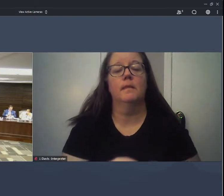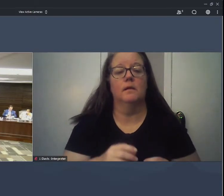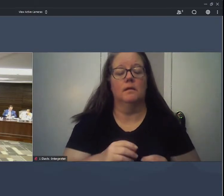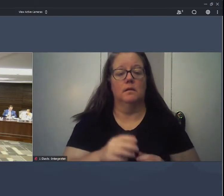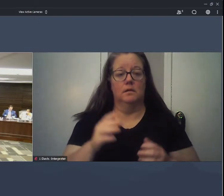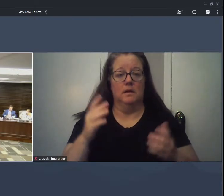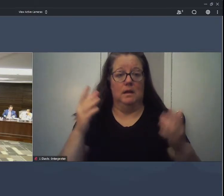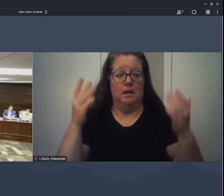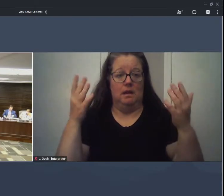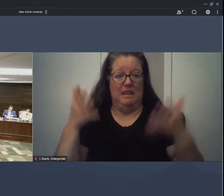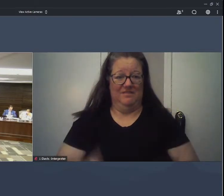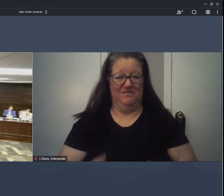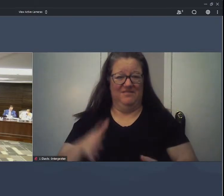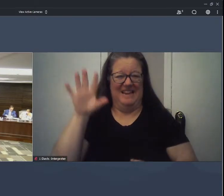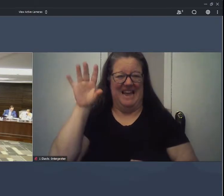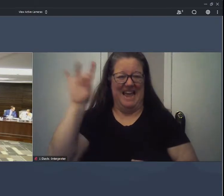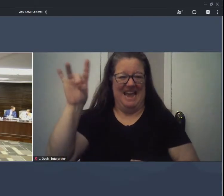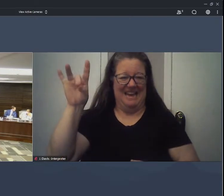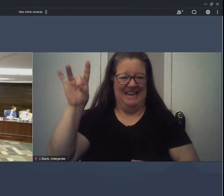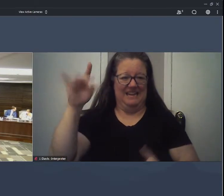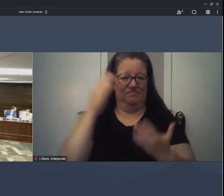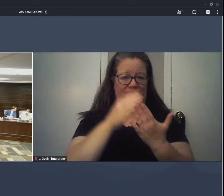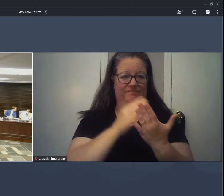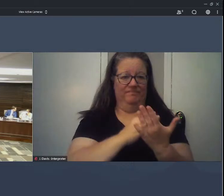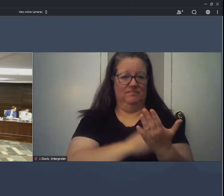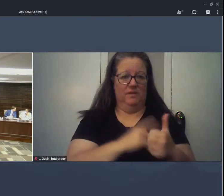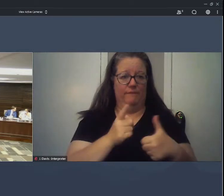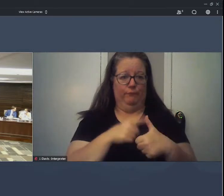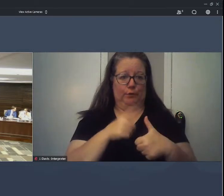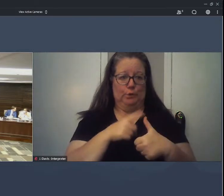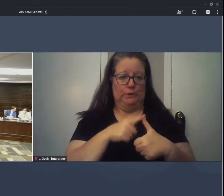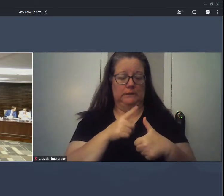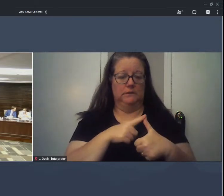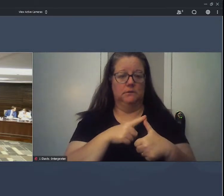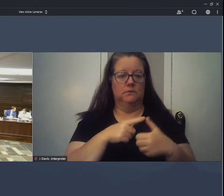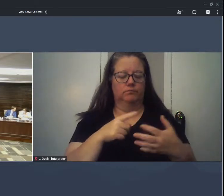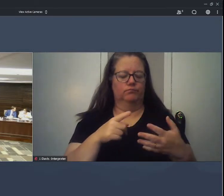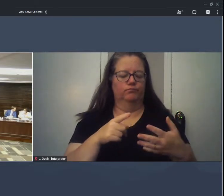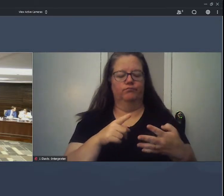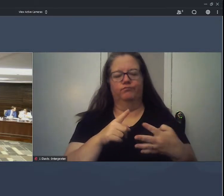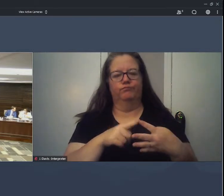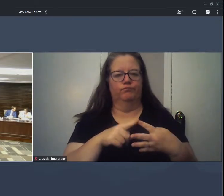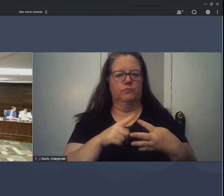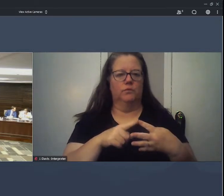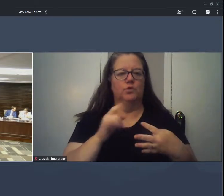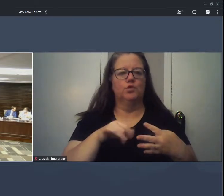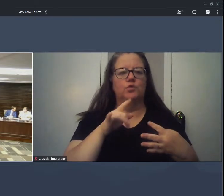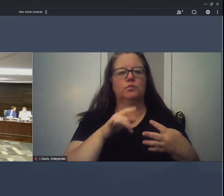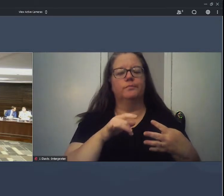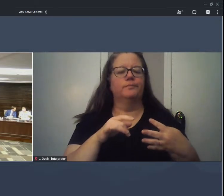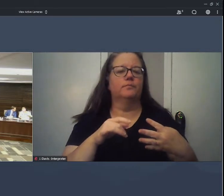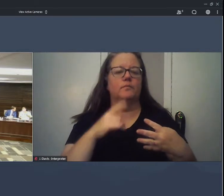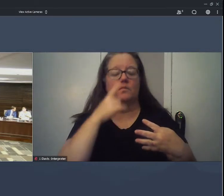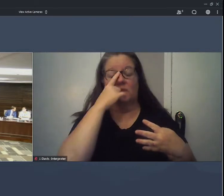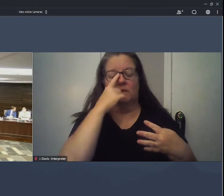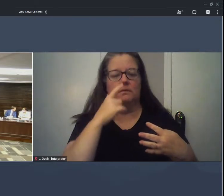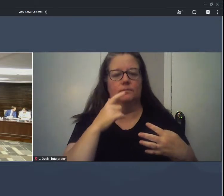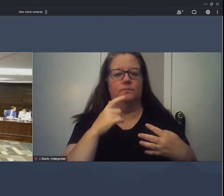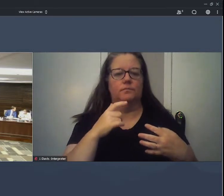items on the agenda. We're going to start with item number 1. An added change order to appropriate additional contract construction funds in the amount of